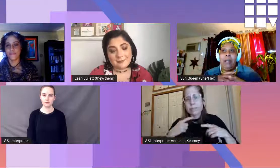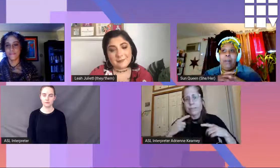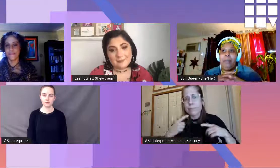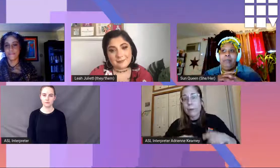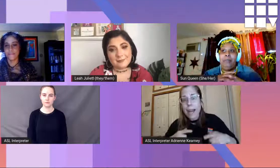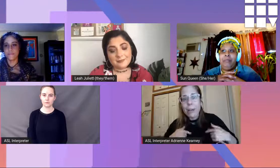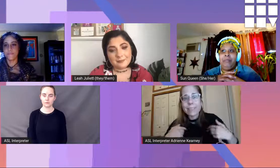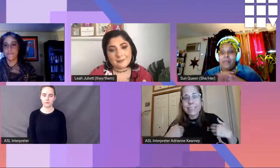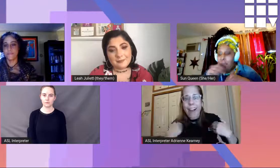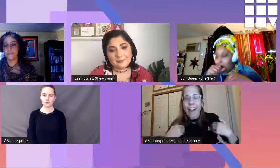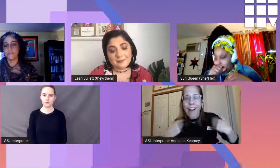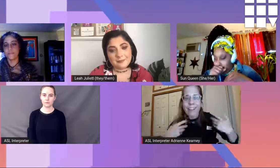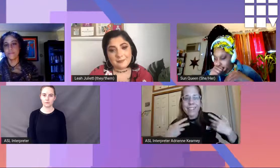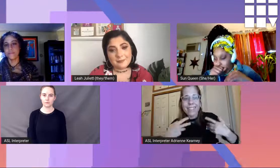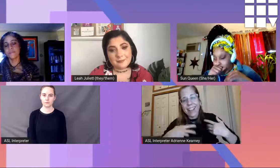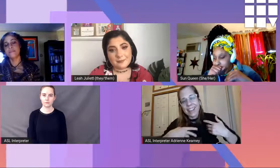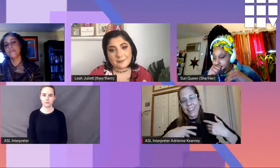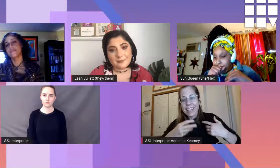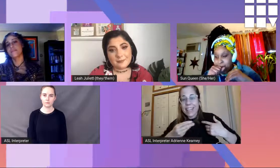self,